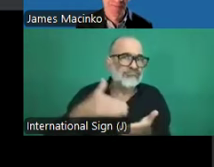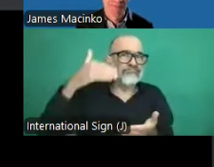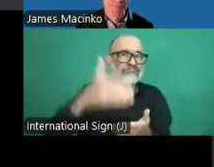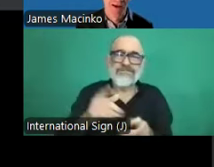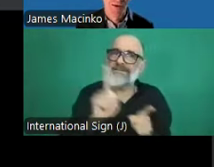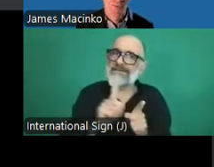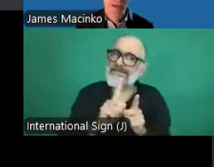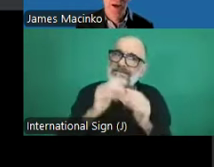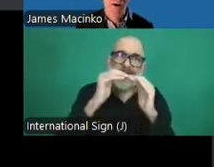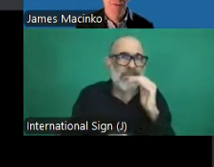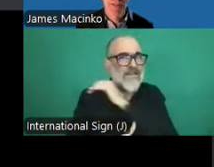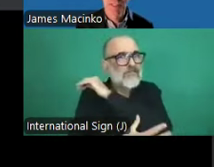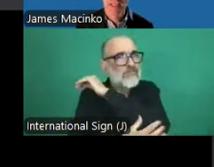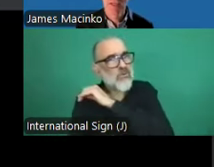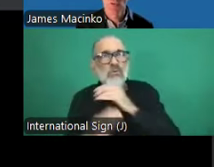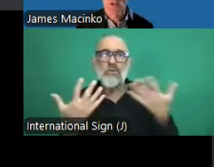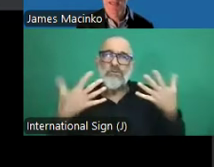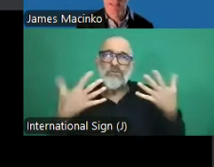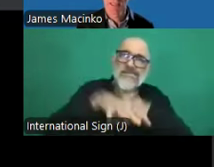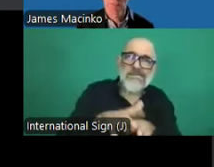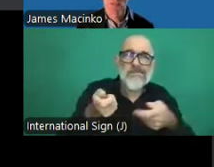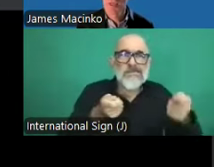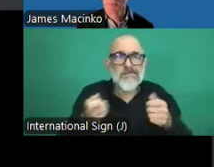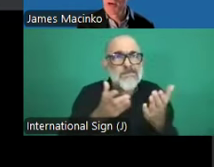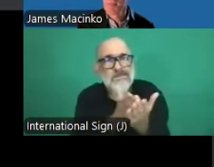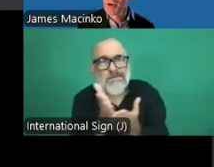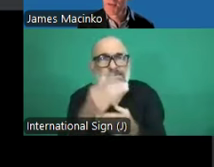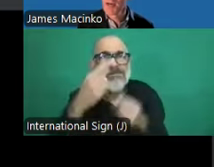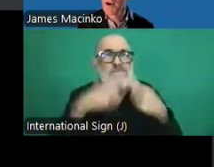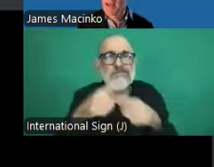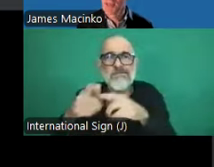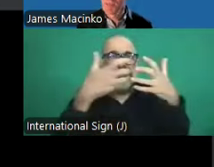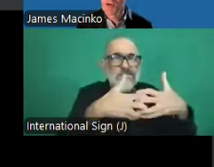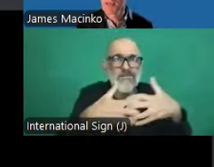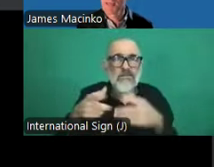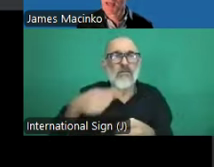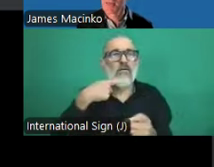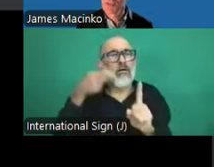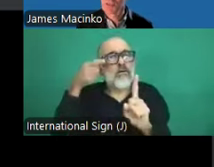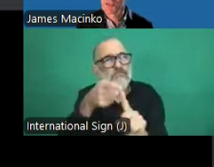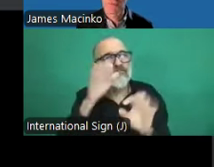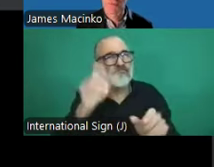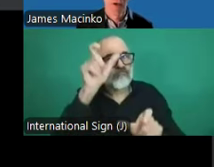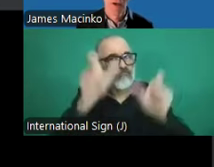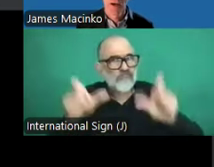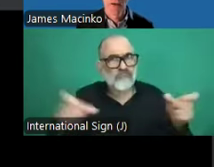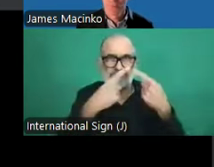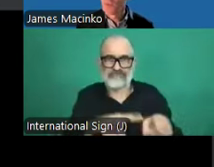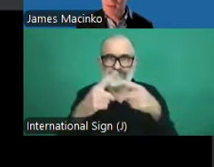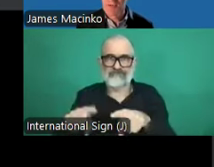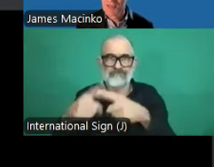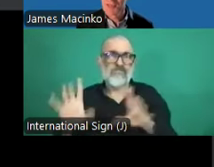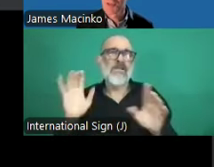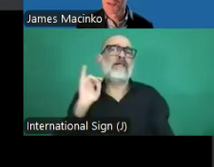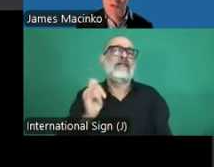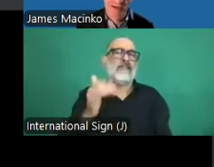done. We often see weak links between primary healthcare and the communities that they serve for